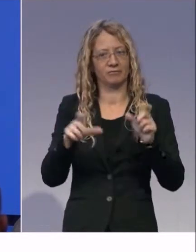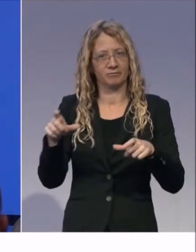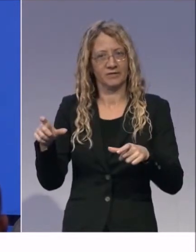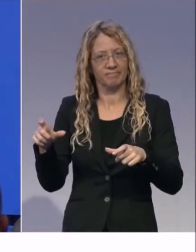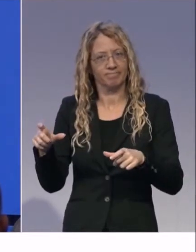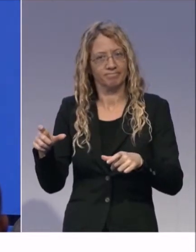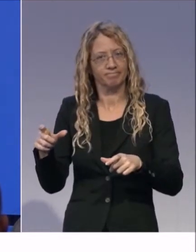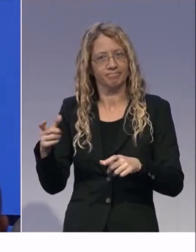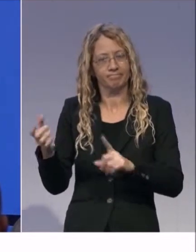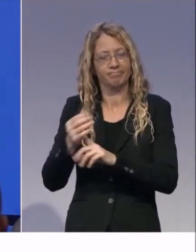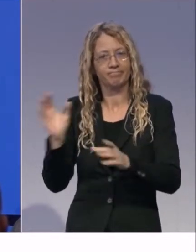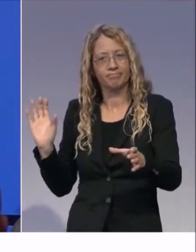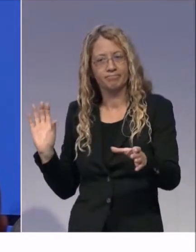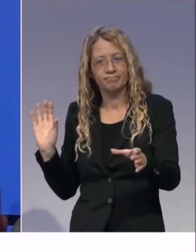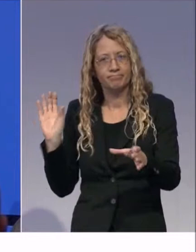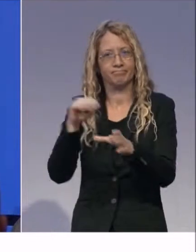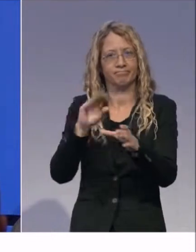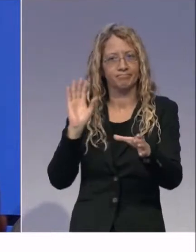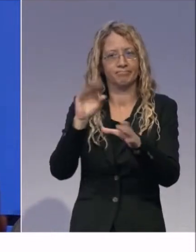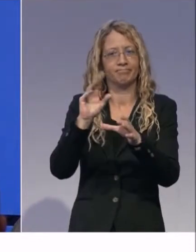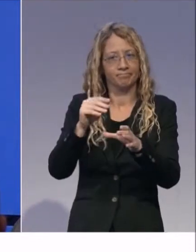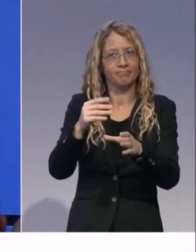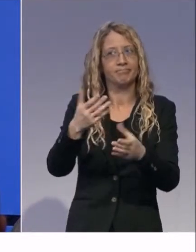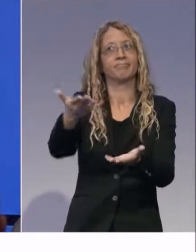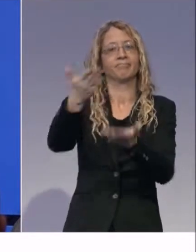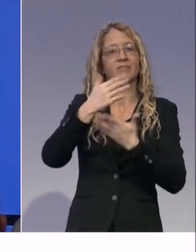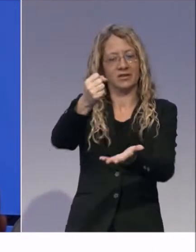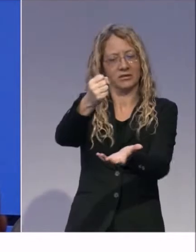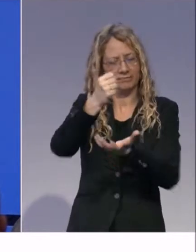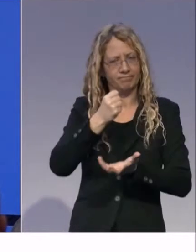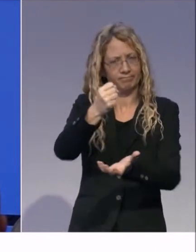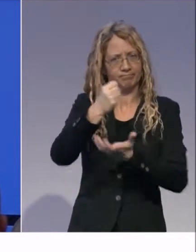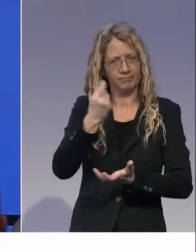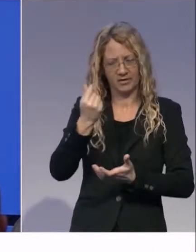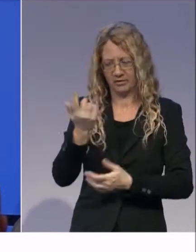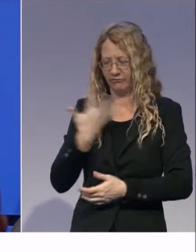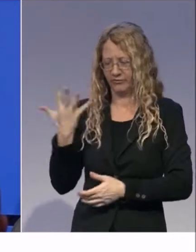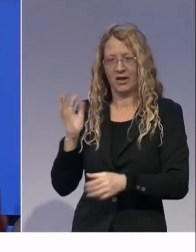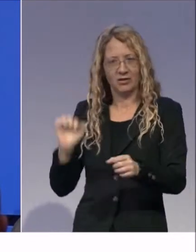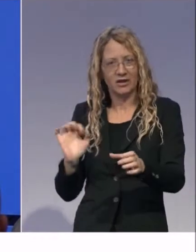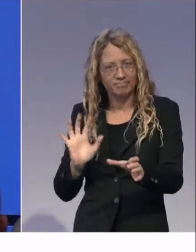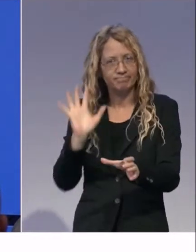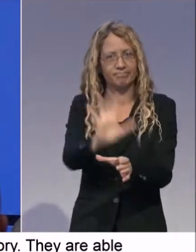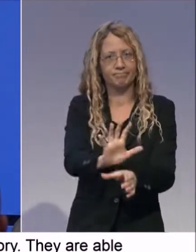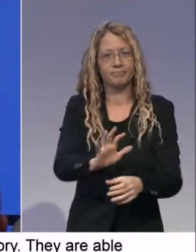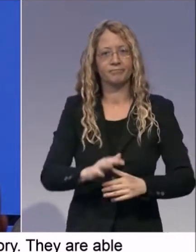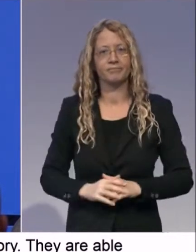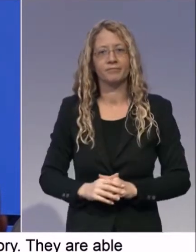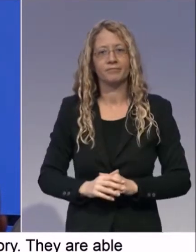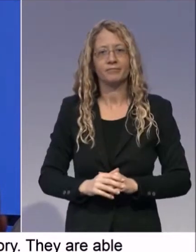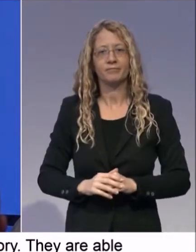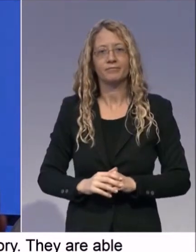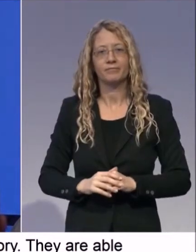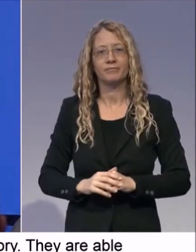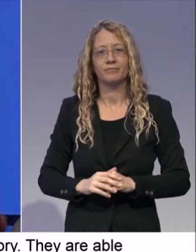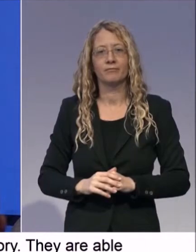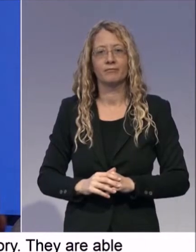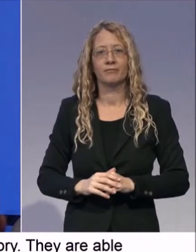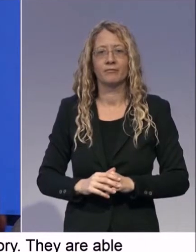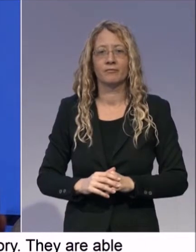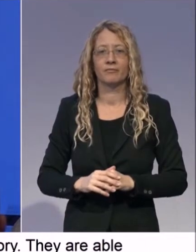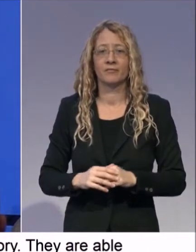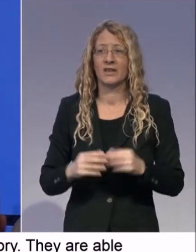was a very good example of creating opportunities. Apart from creating opportunities for this category of